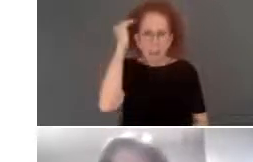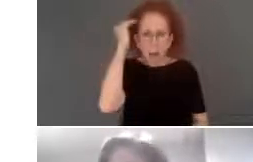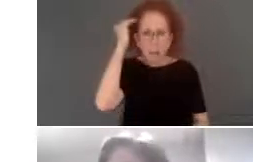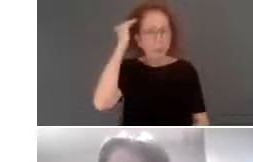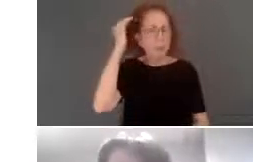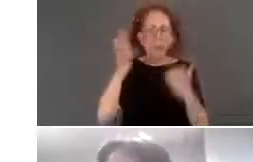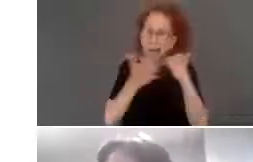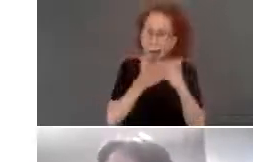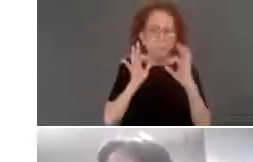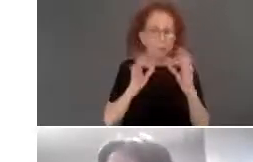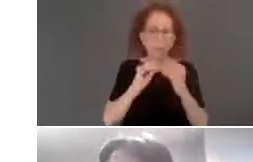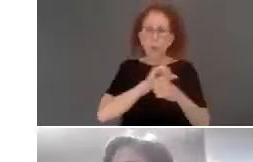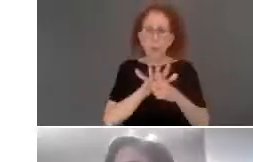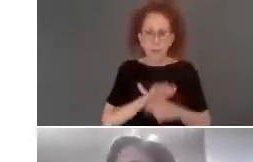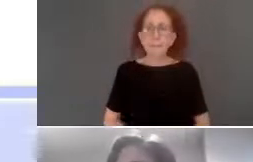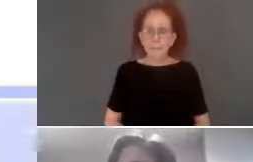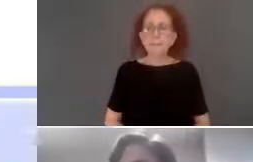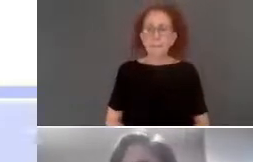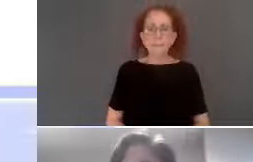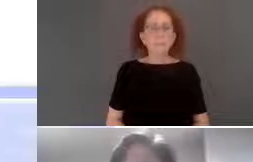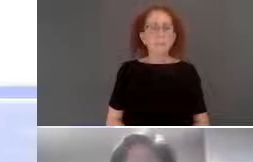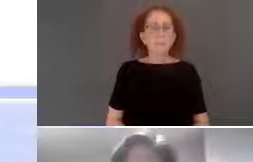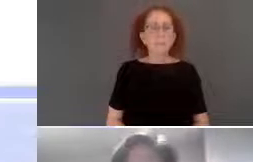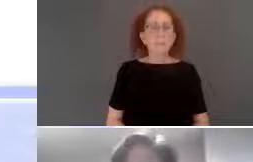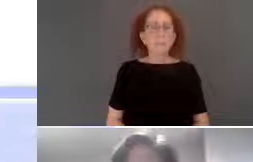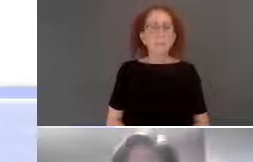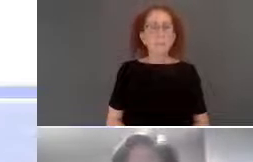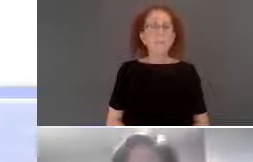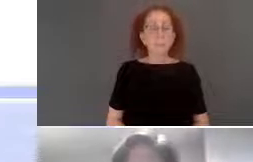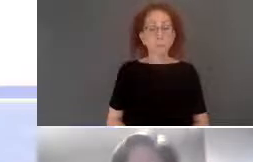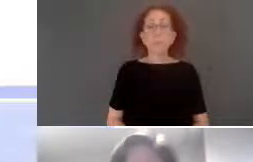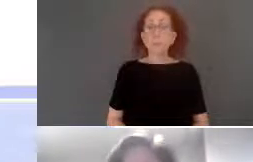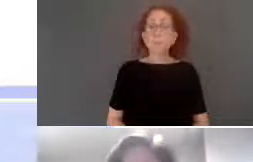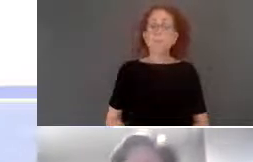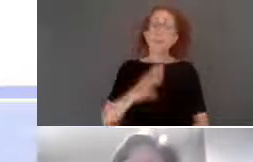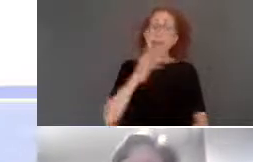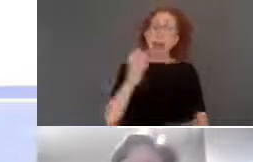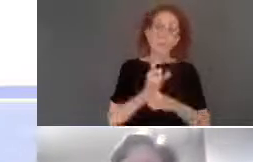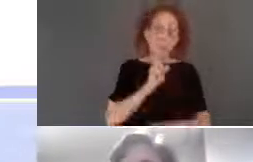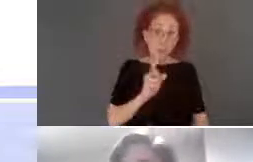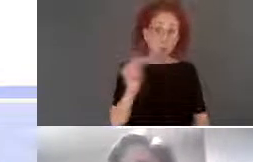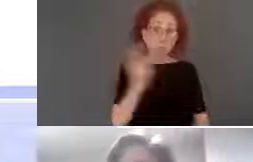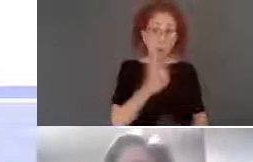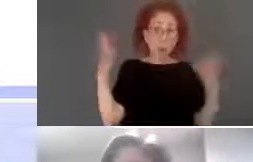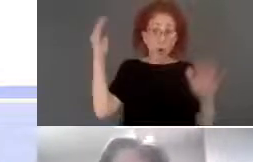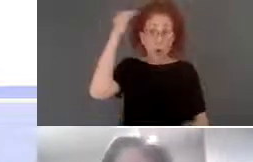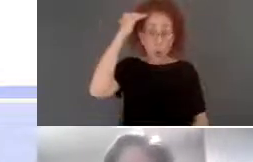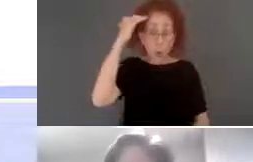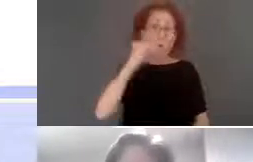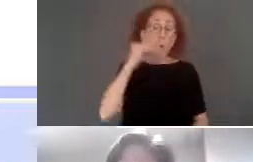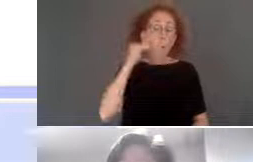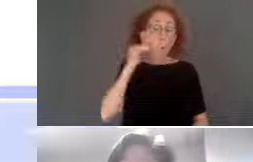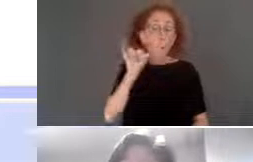related to COVID in Philadelphia. And then I also wanted to make sure that you are all aware of the Homebound